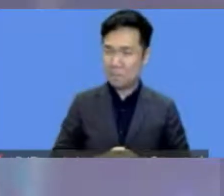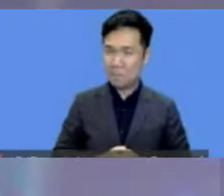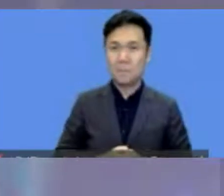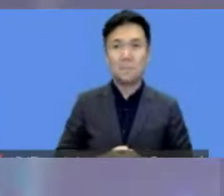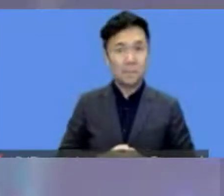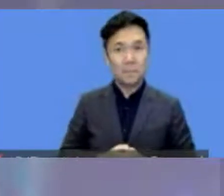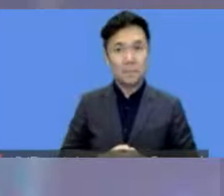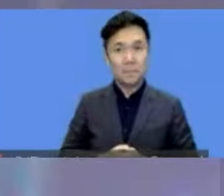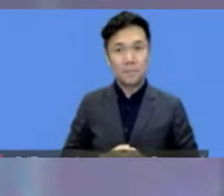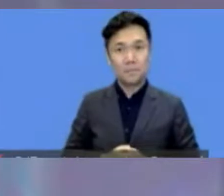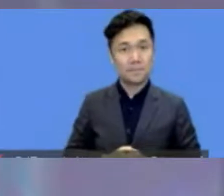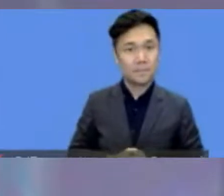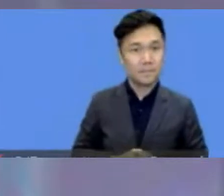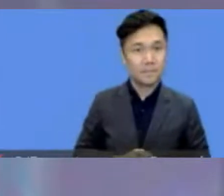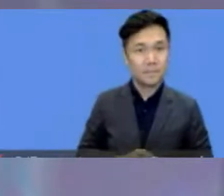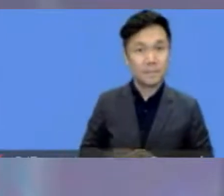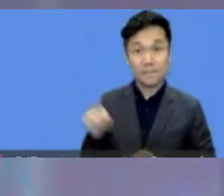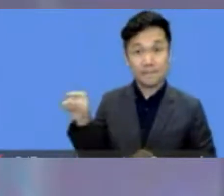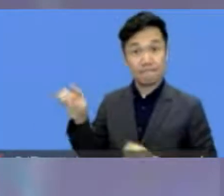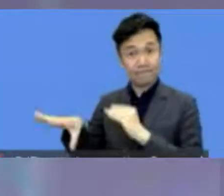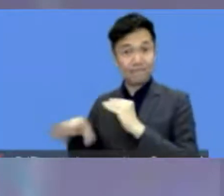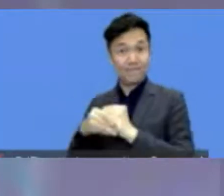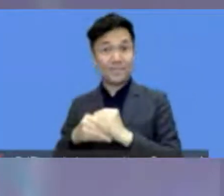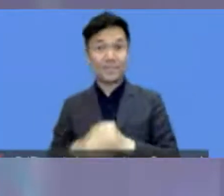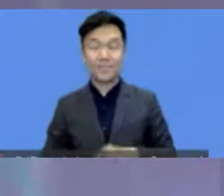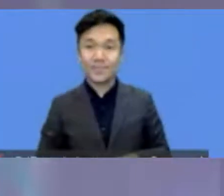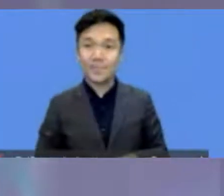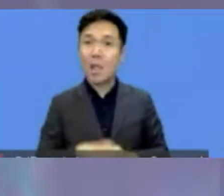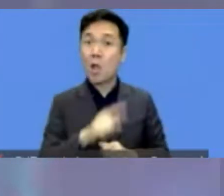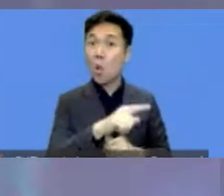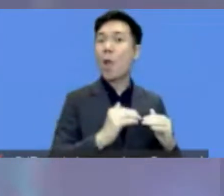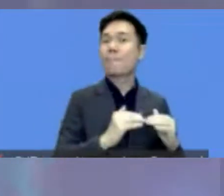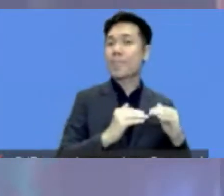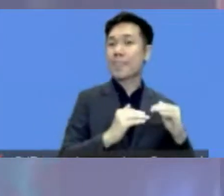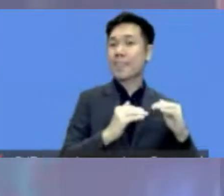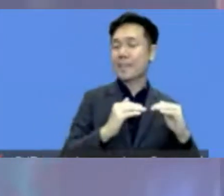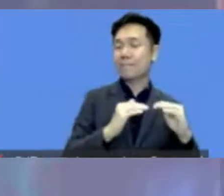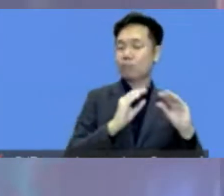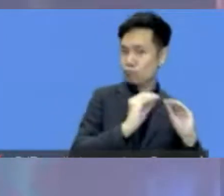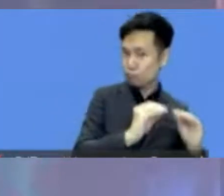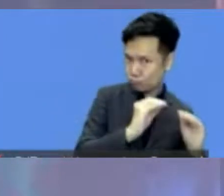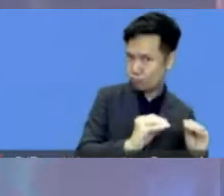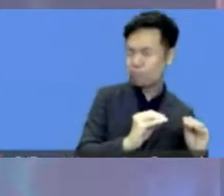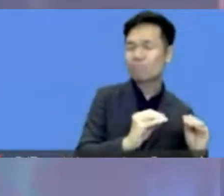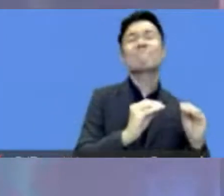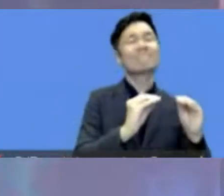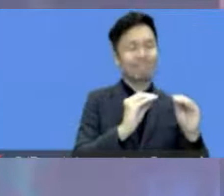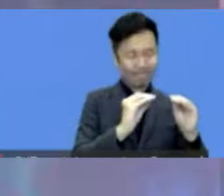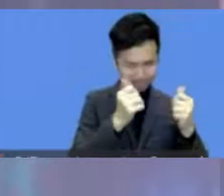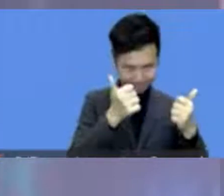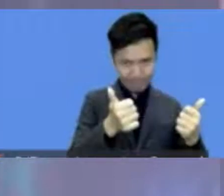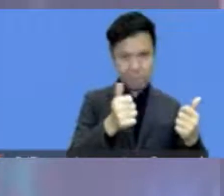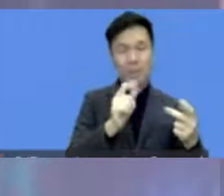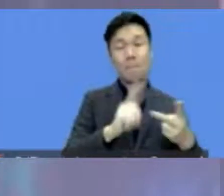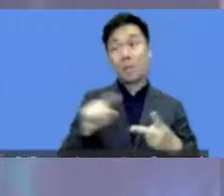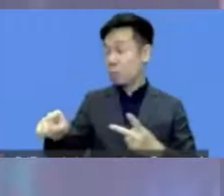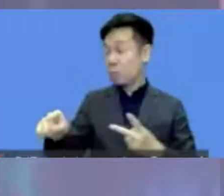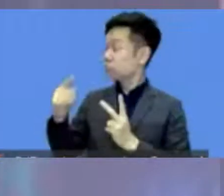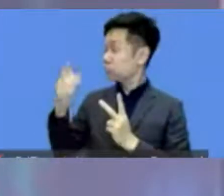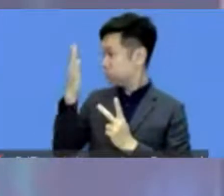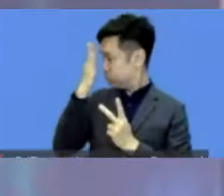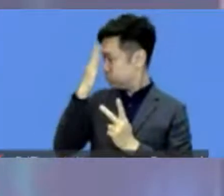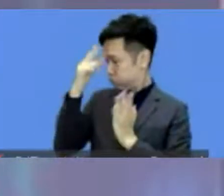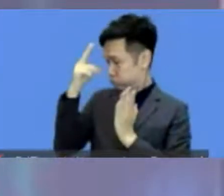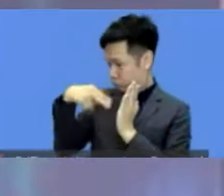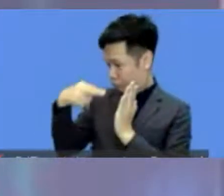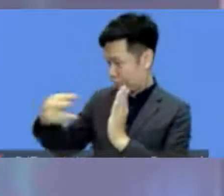If I may add to the same point, you know, there's a difference between education and literacy. You know, education is not limited to mere literacy. It's a